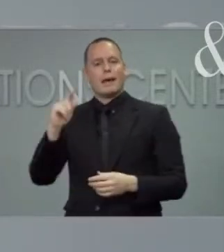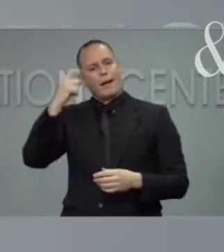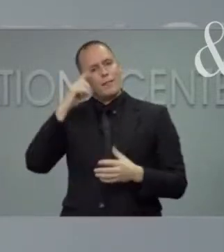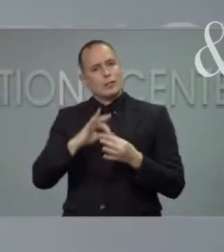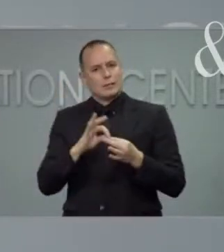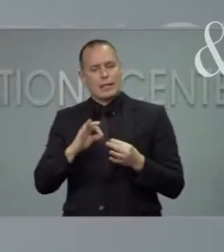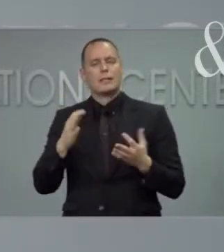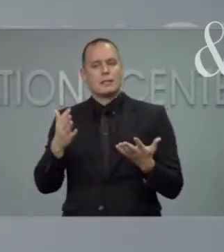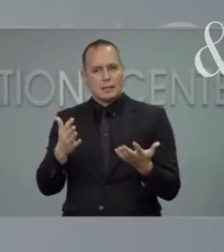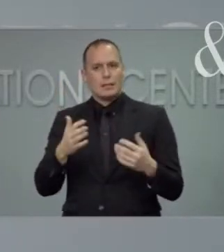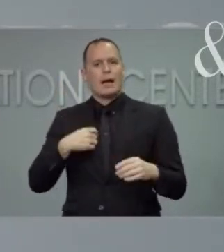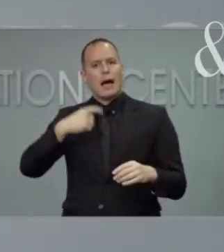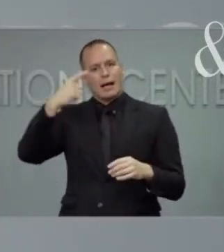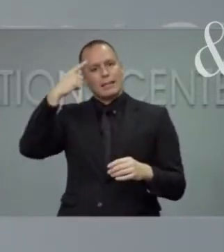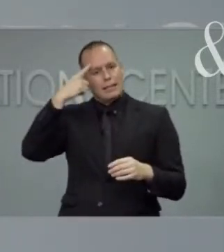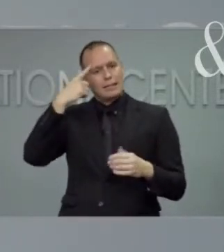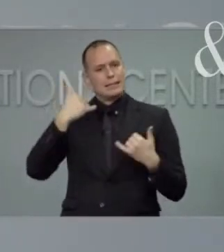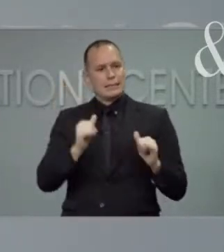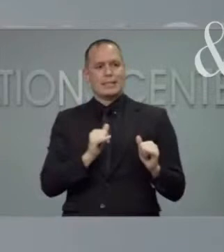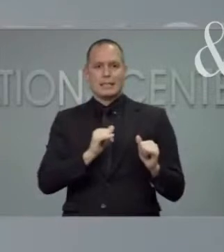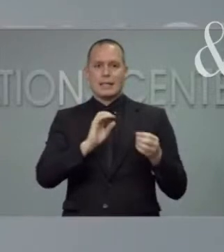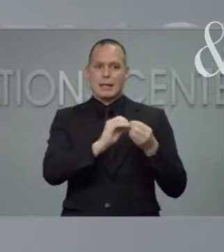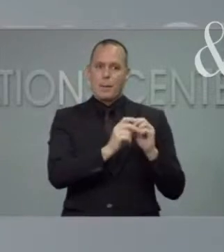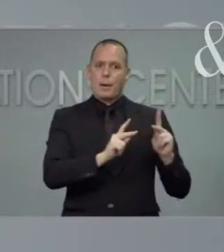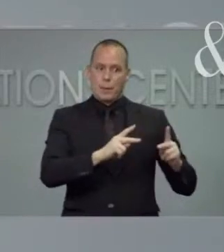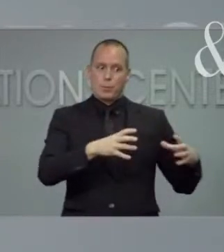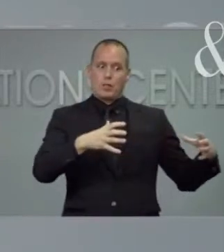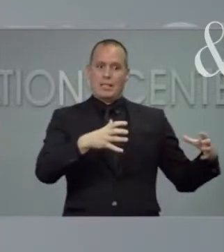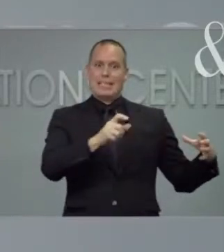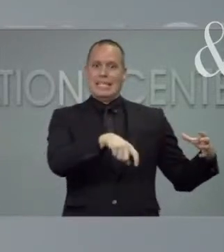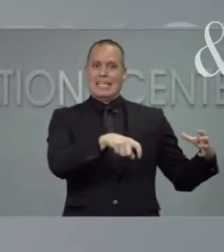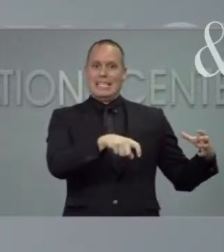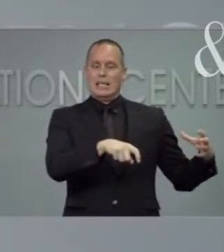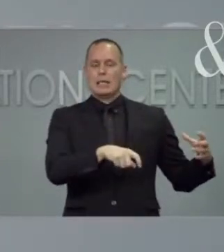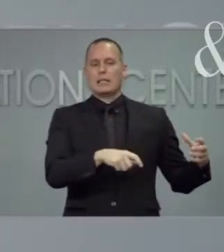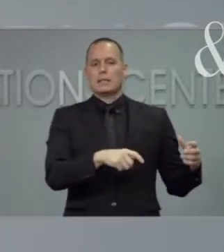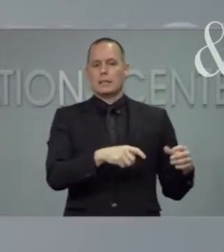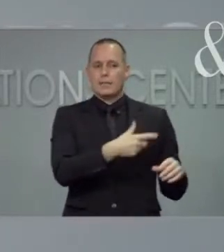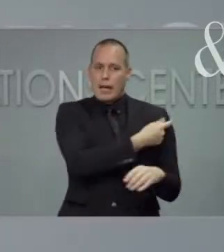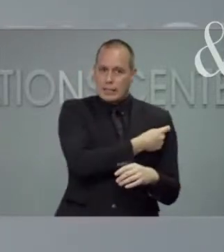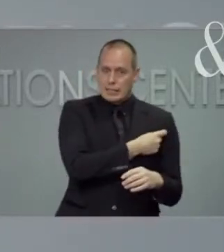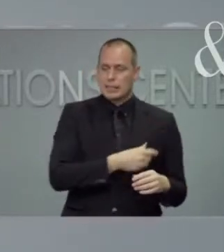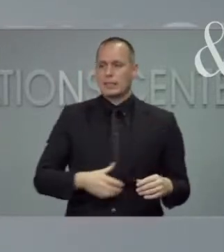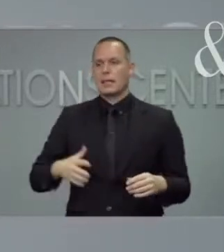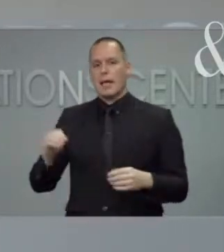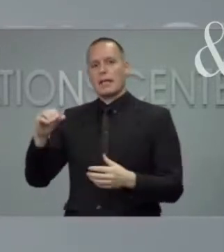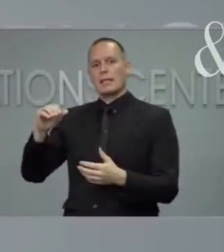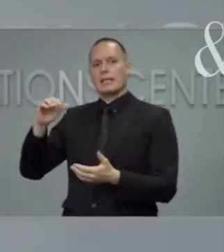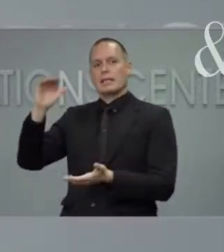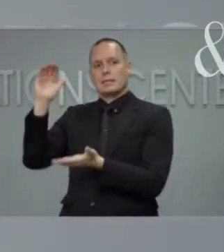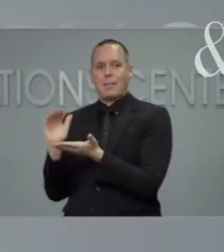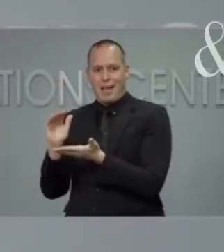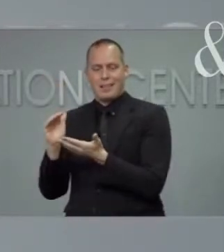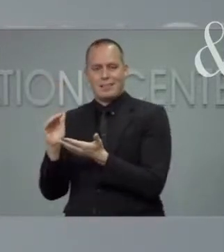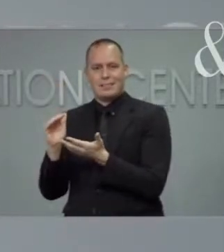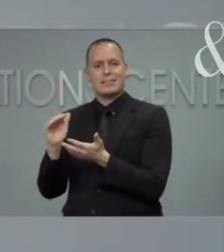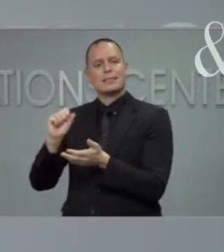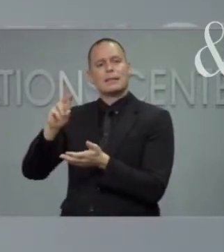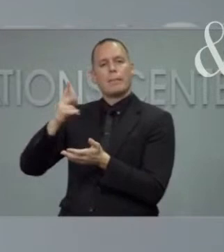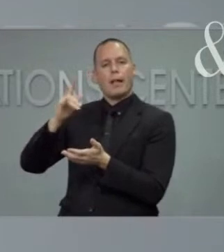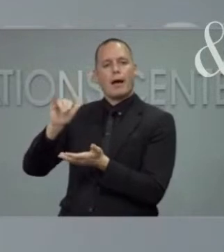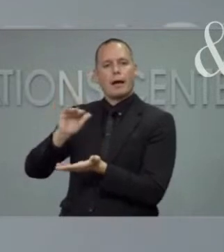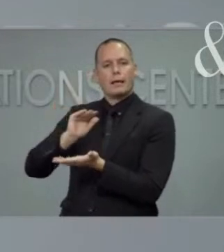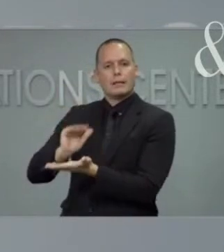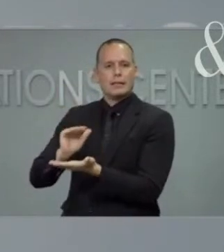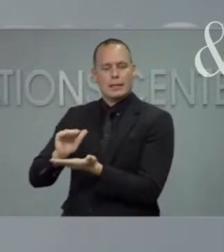is still exceeding the supply we have. We want to make sure everyone is getting the opportunity to have access to the vaccine. And again, we will be quickly working